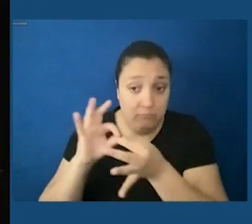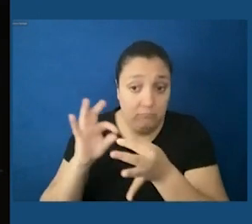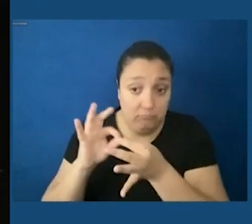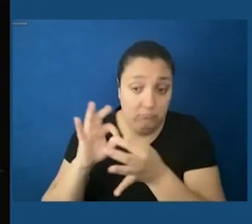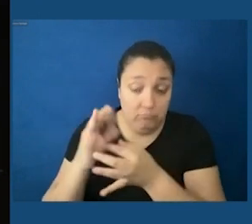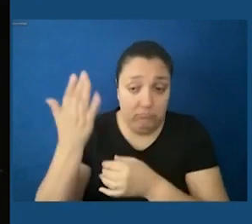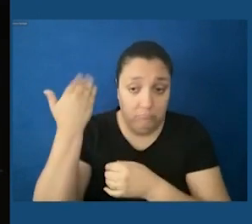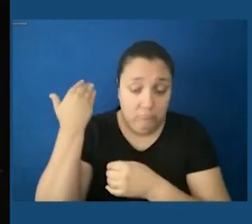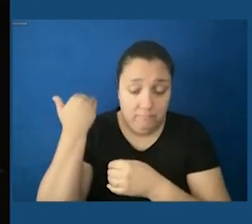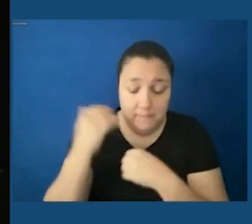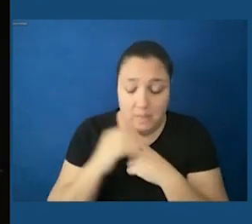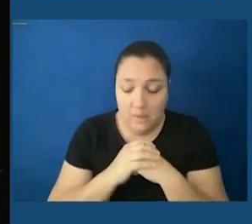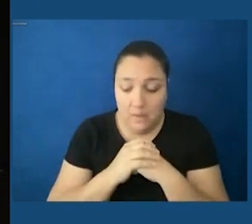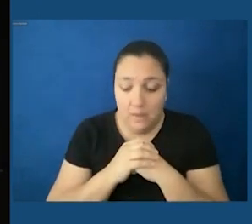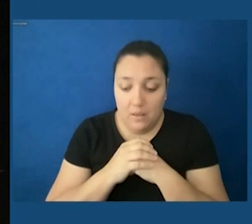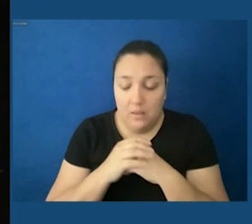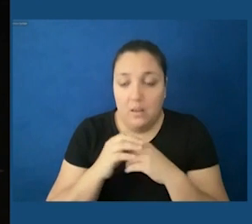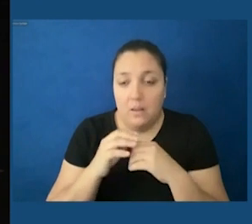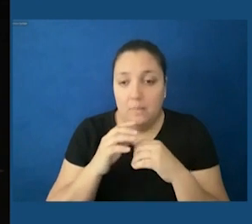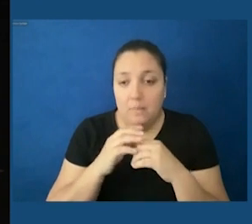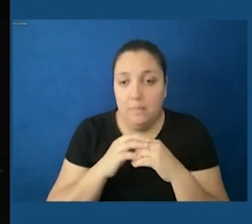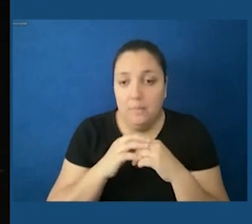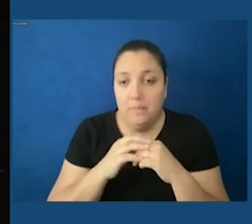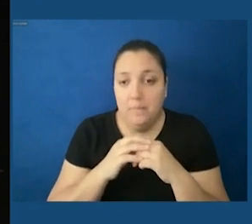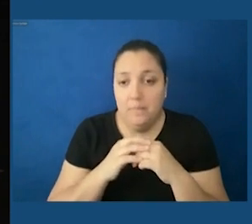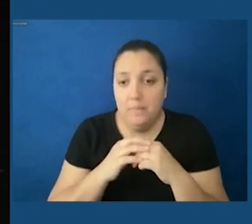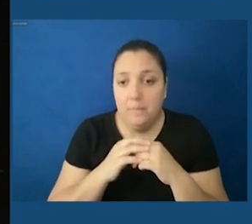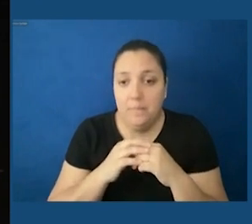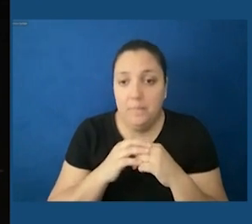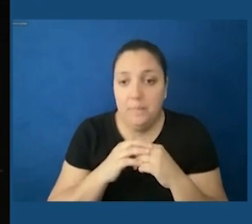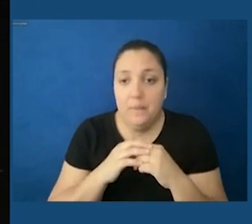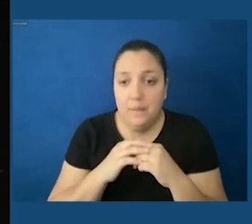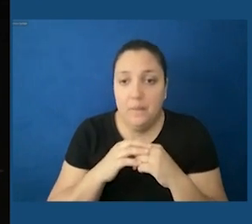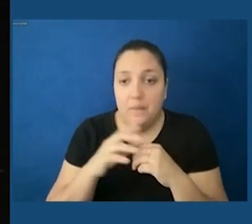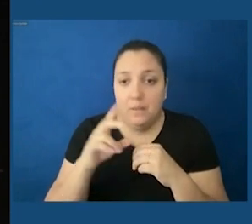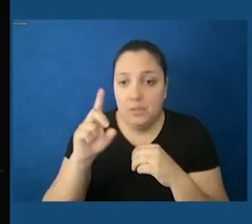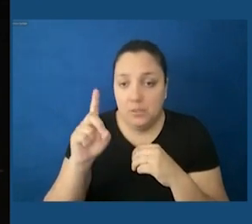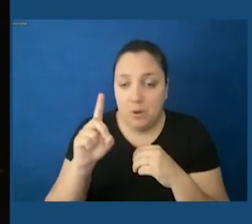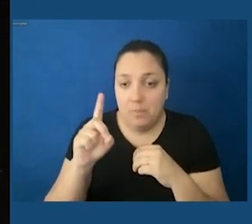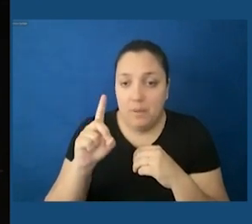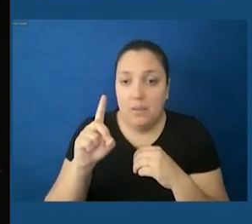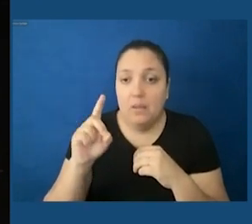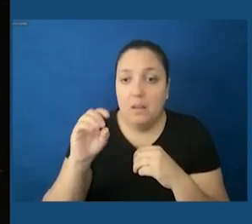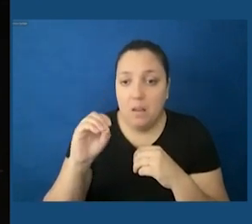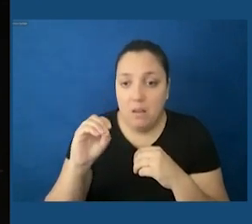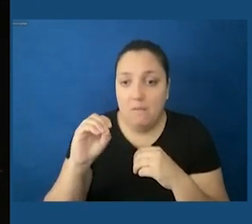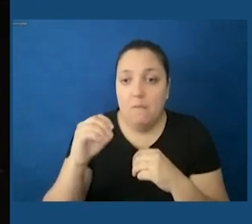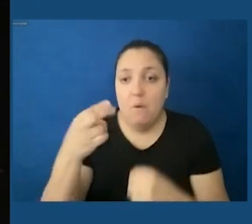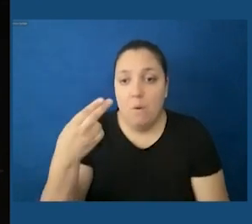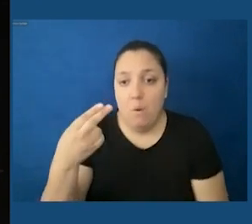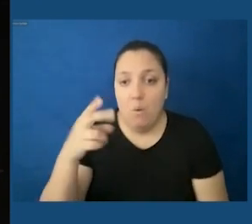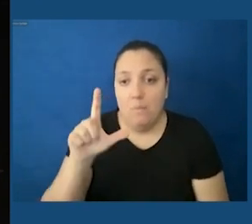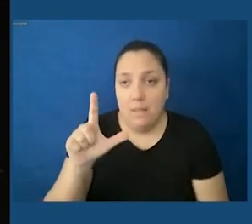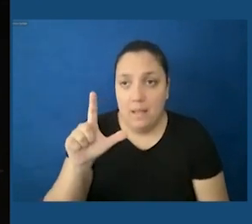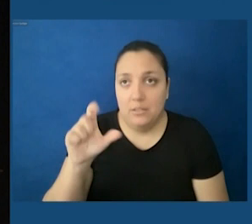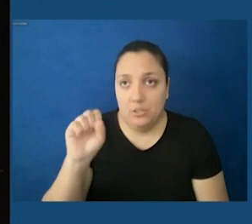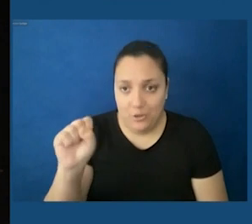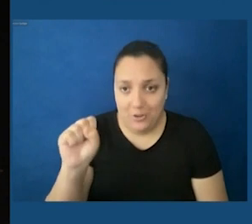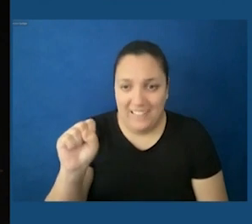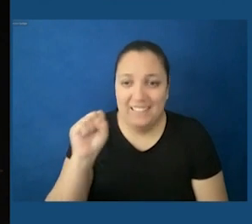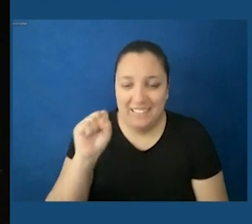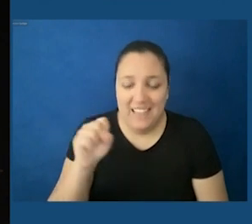before, is that the Department of Homeland Security is essentially a department of partnerships, right? And the idea there